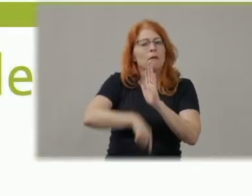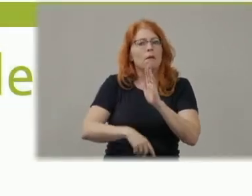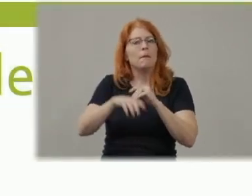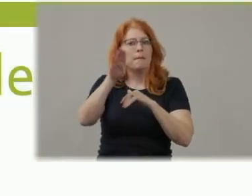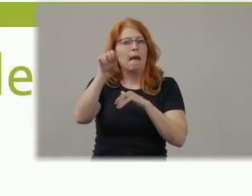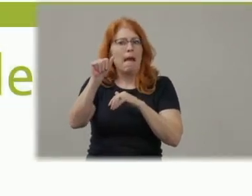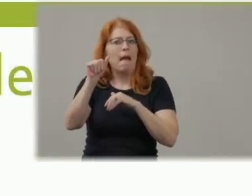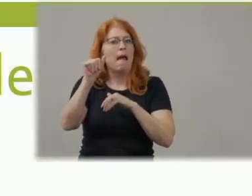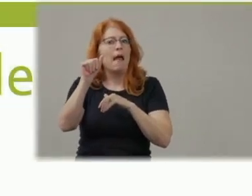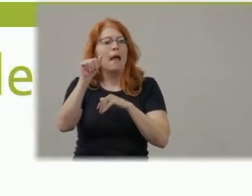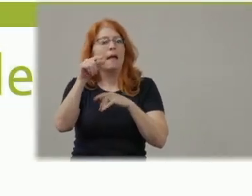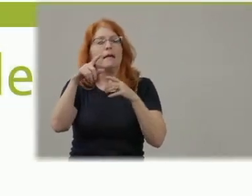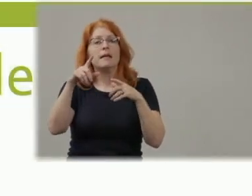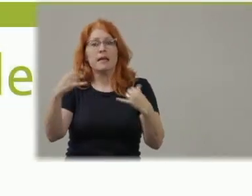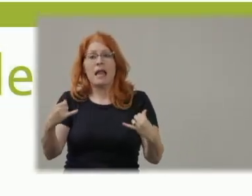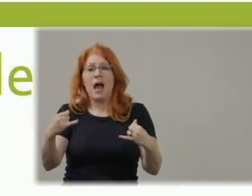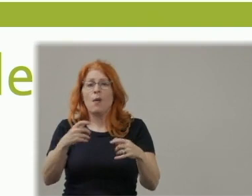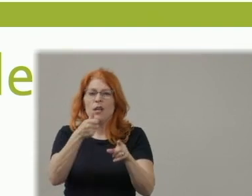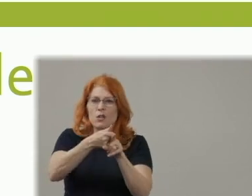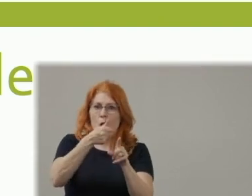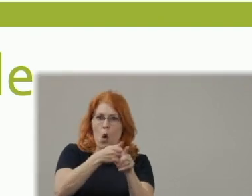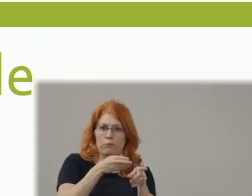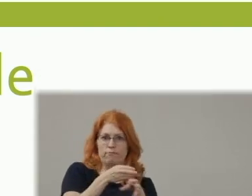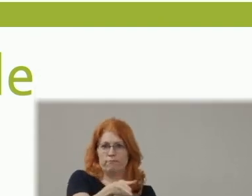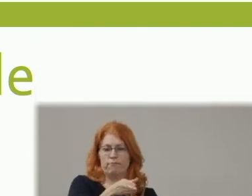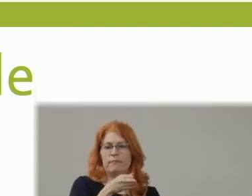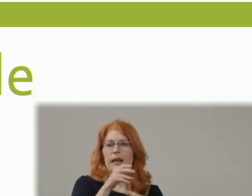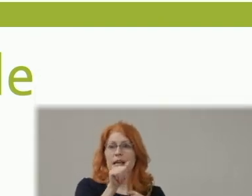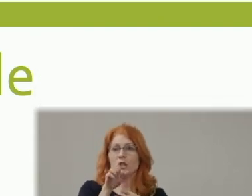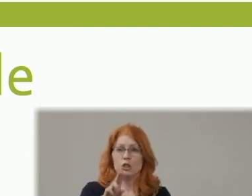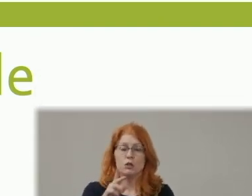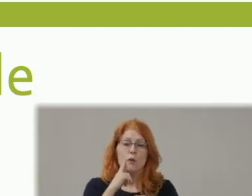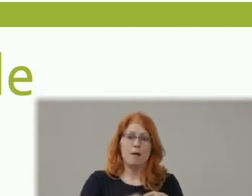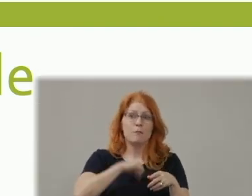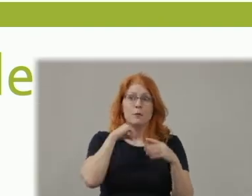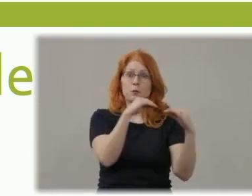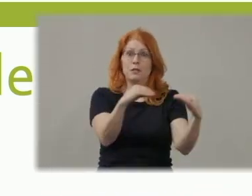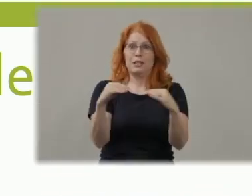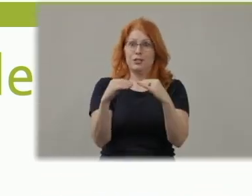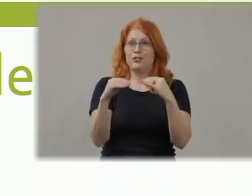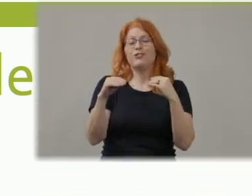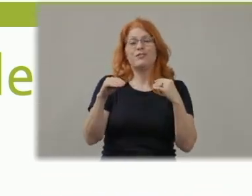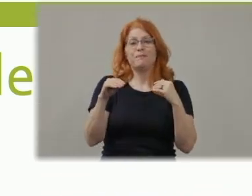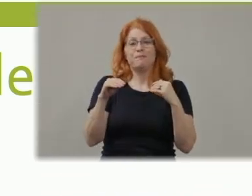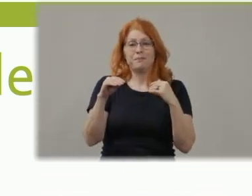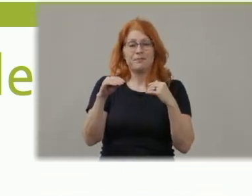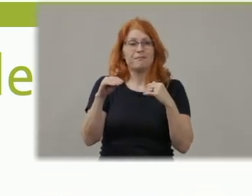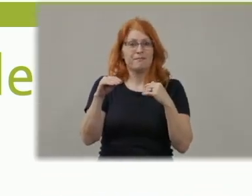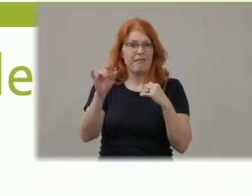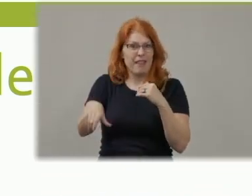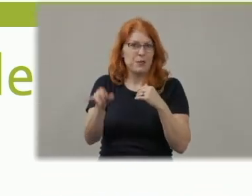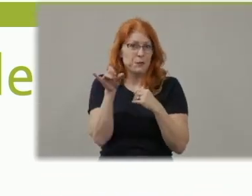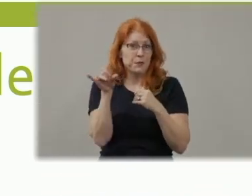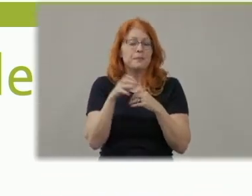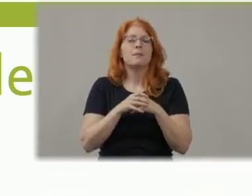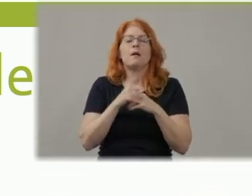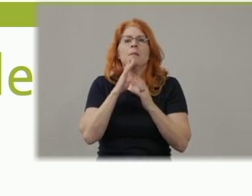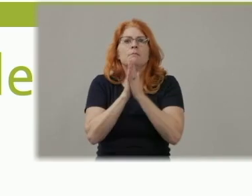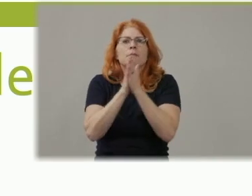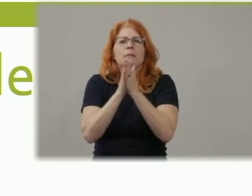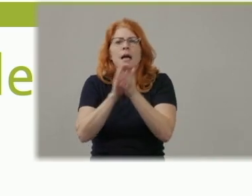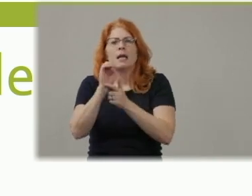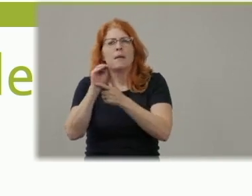degree, and it's actually now its own degree at ASU, and so I'm proud to teach also for them. I'm very passionate about